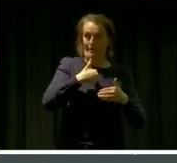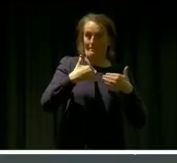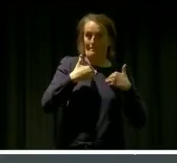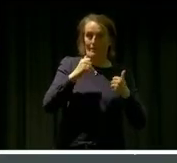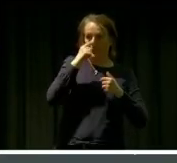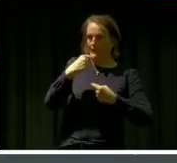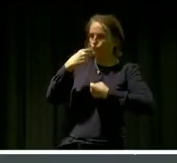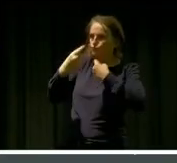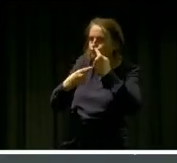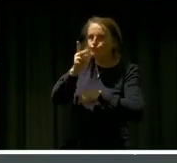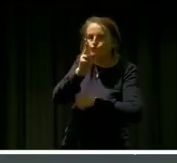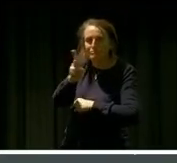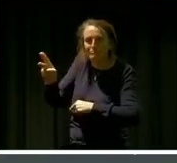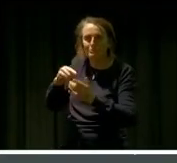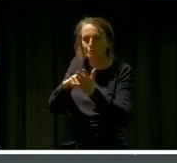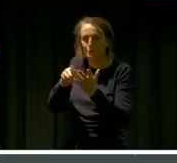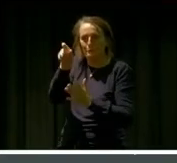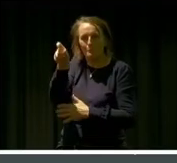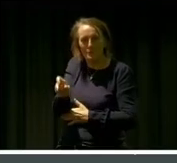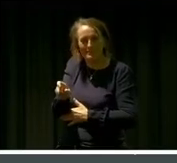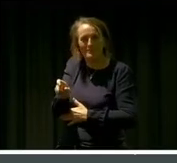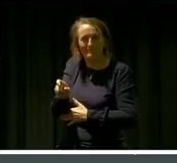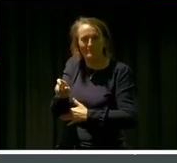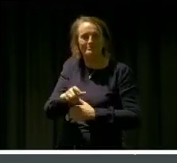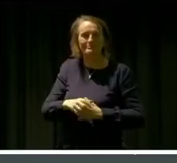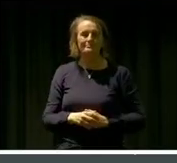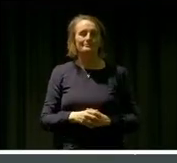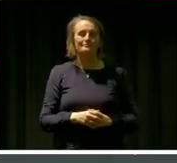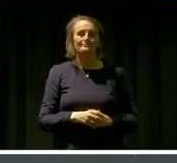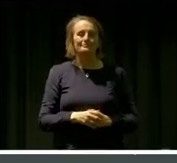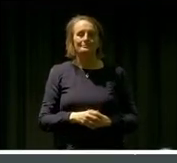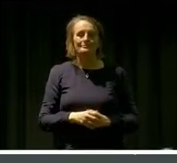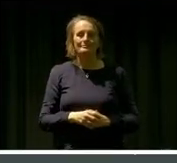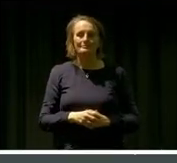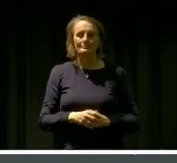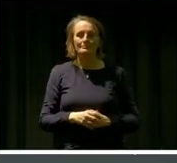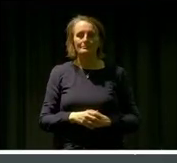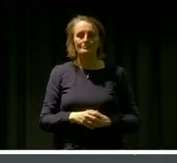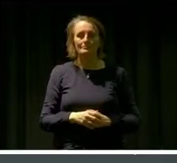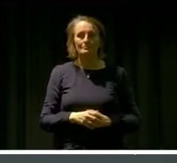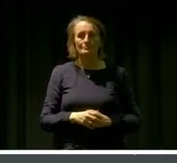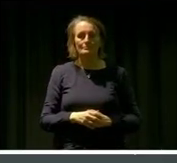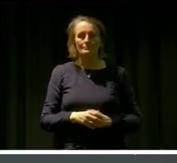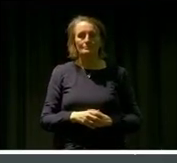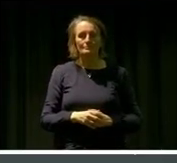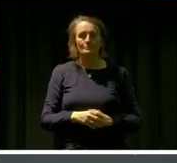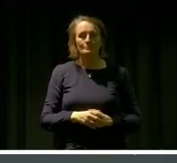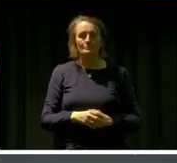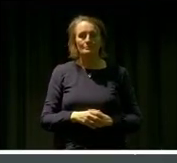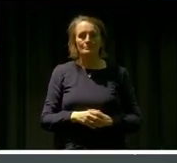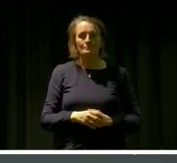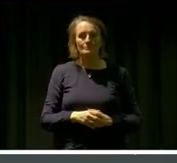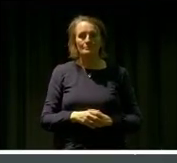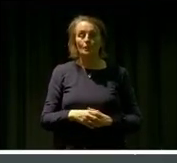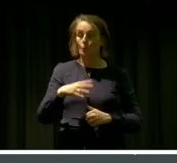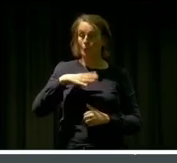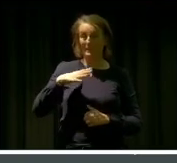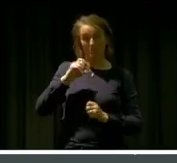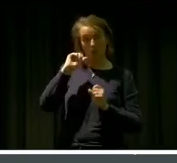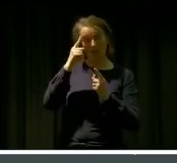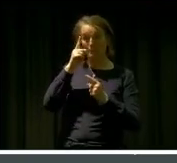in daily life. Another consistent finding is the need to recognise the heterogeneity of intellectual disability population. People